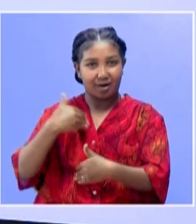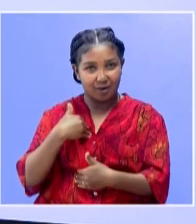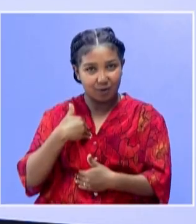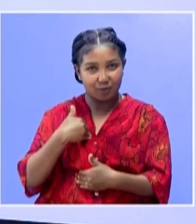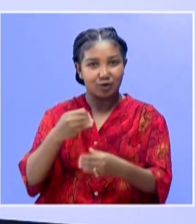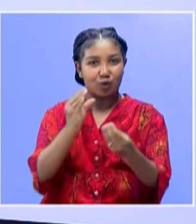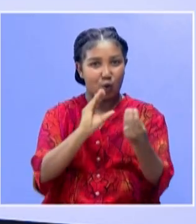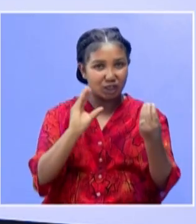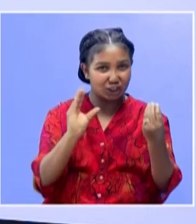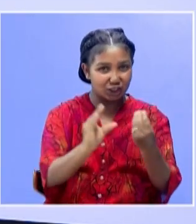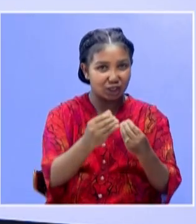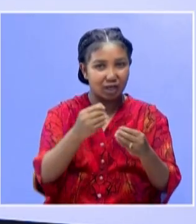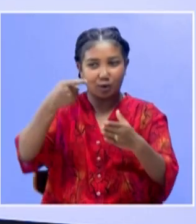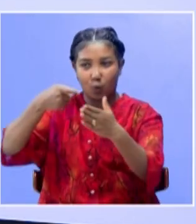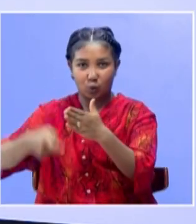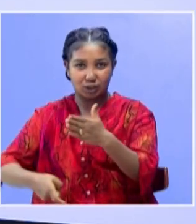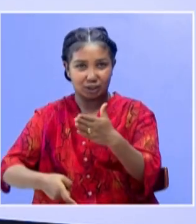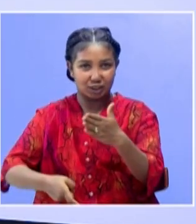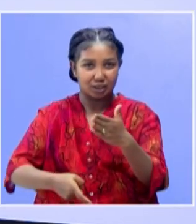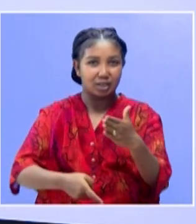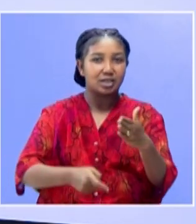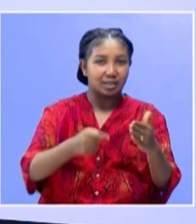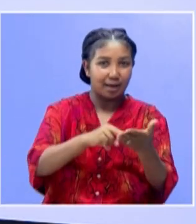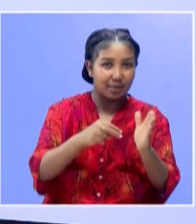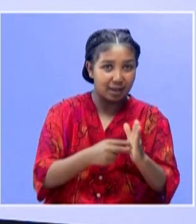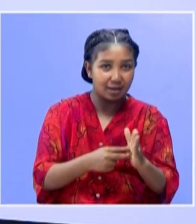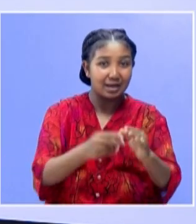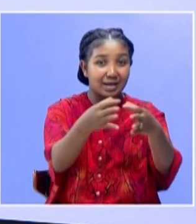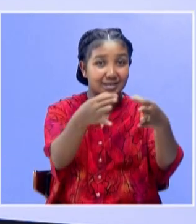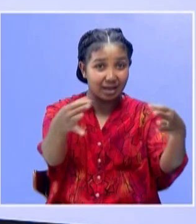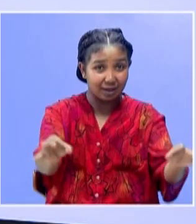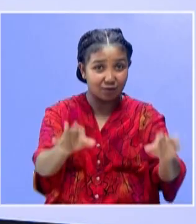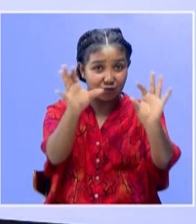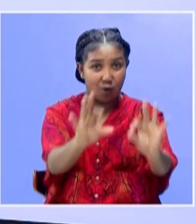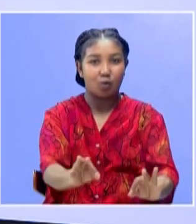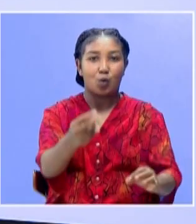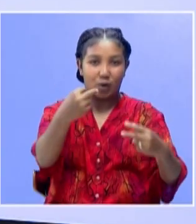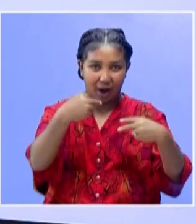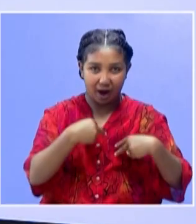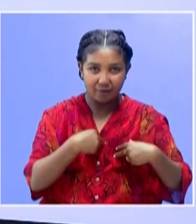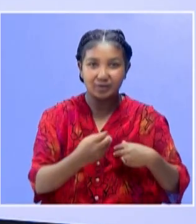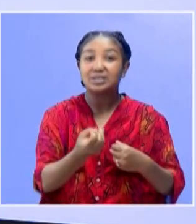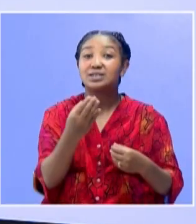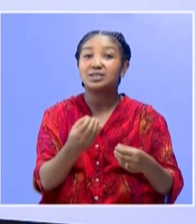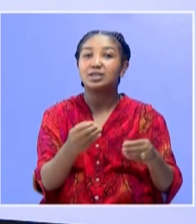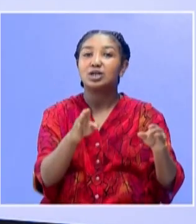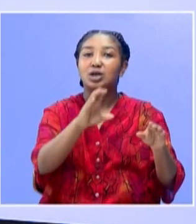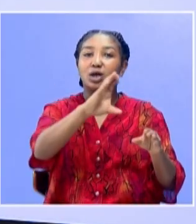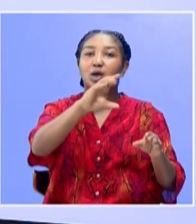a condition and a consequence, that means in a sentence form, we have how many